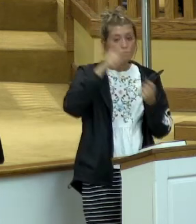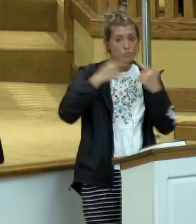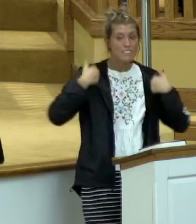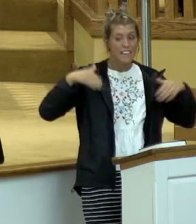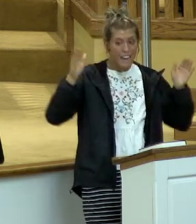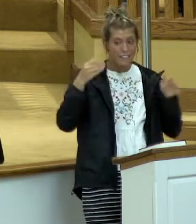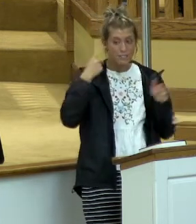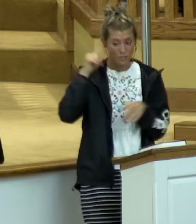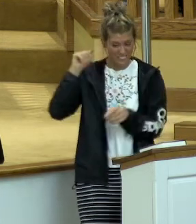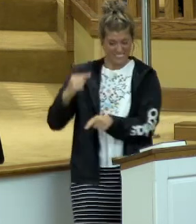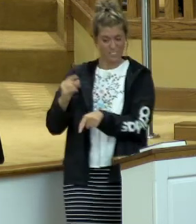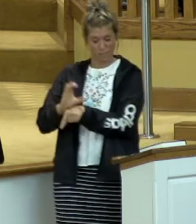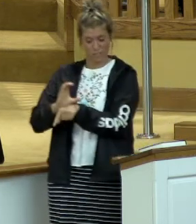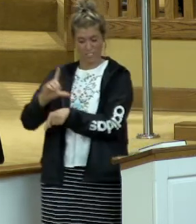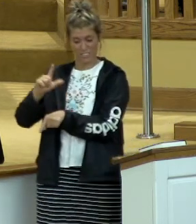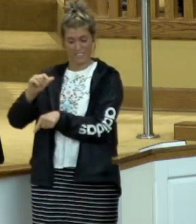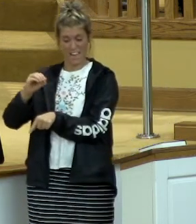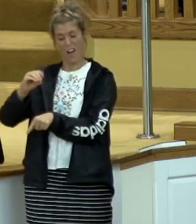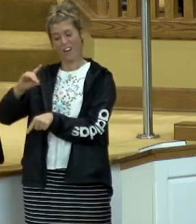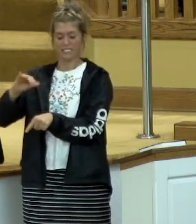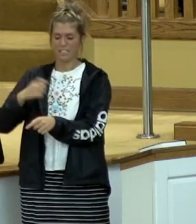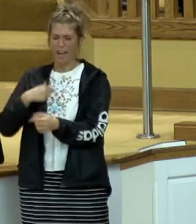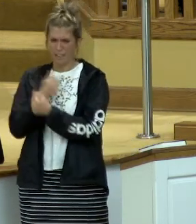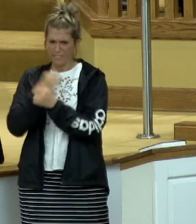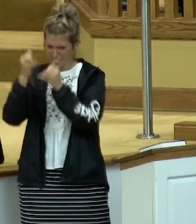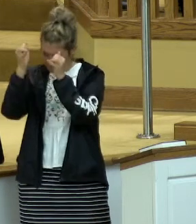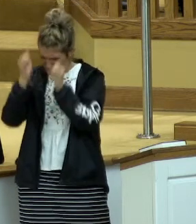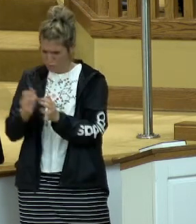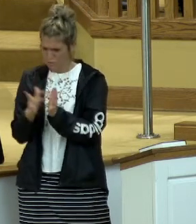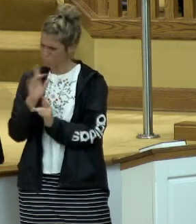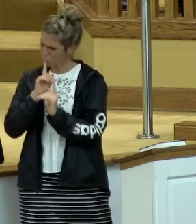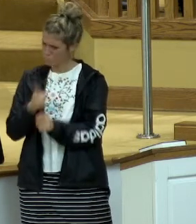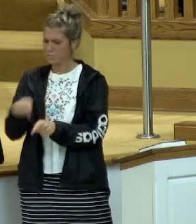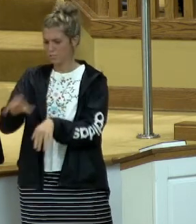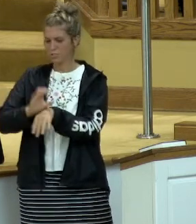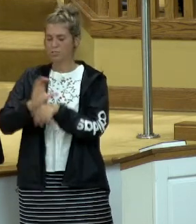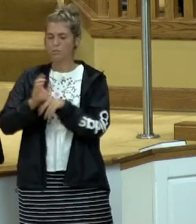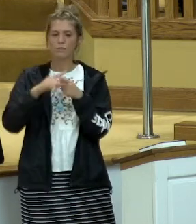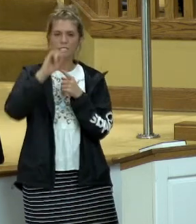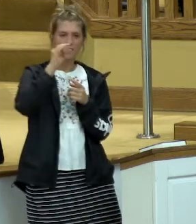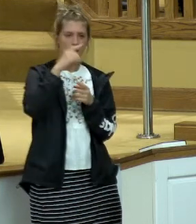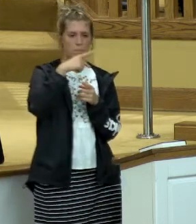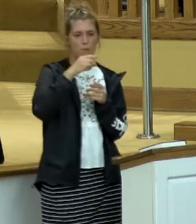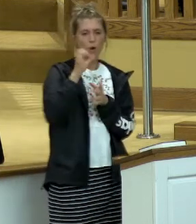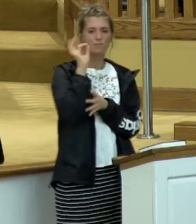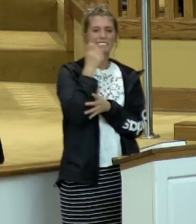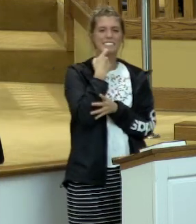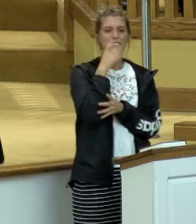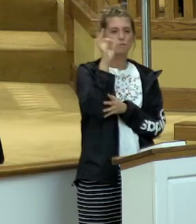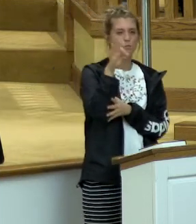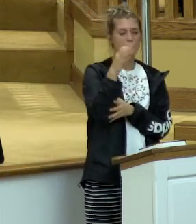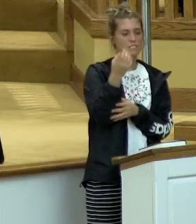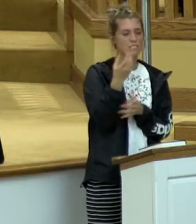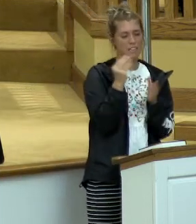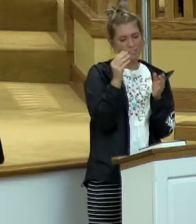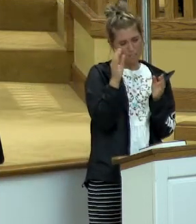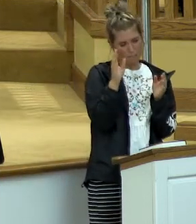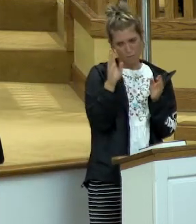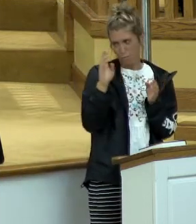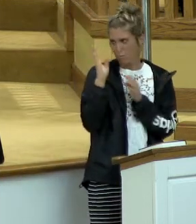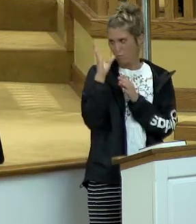unto the angel, this is for Laodiceans. This is what I'm telling you. Boy, I love the individuality of it. When Johnny Pope preached this past week, and when Brother Bussey closed it out on